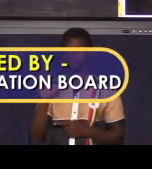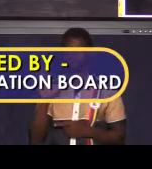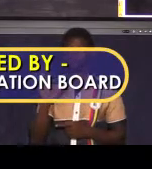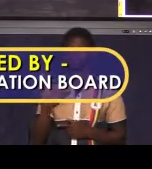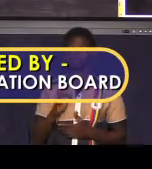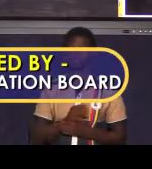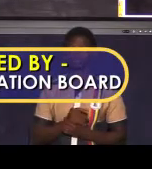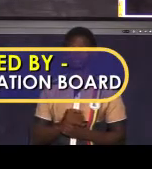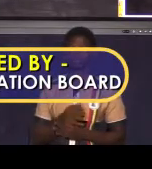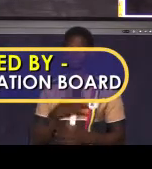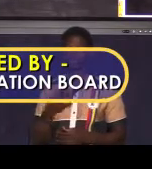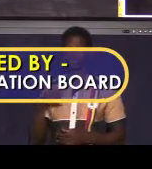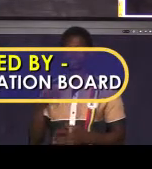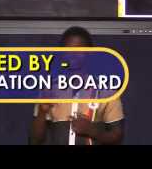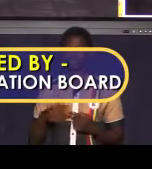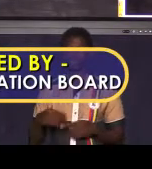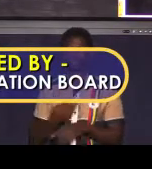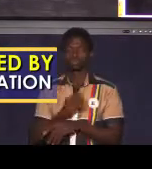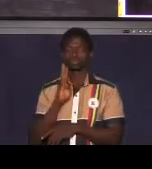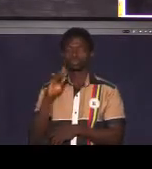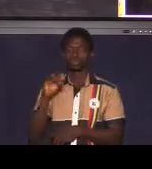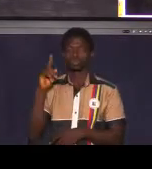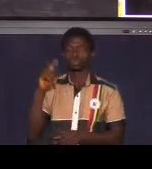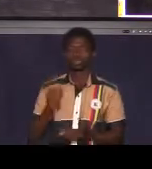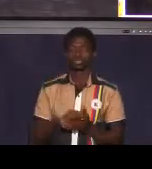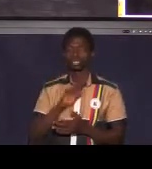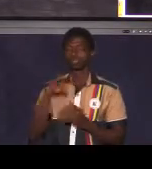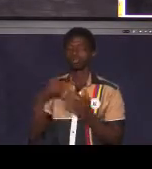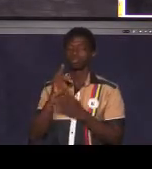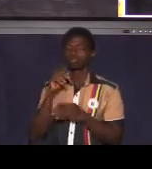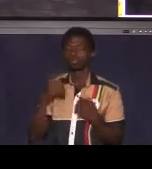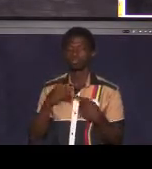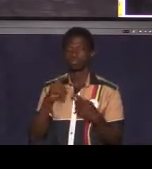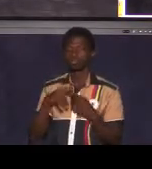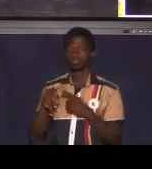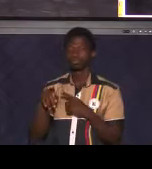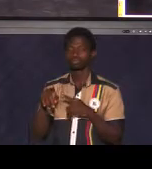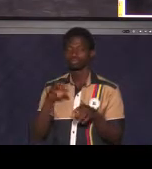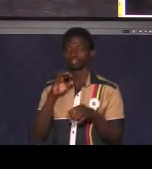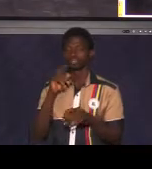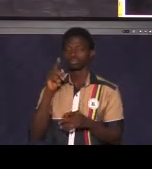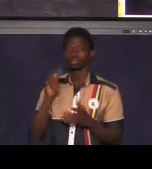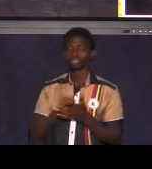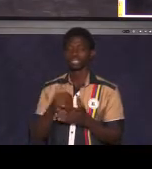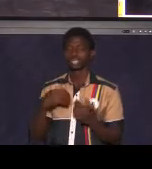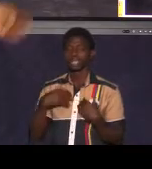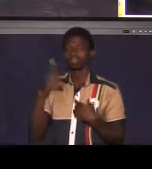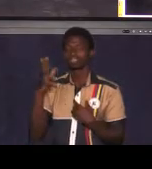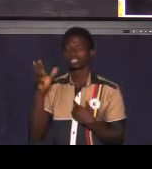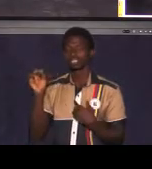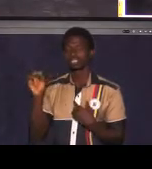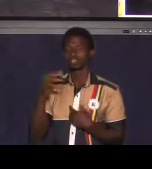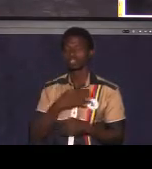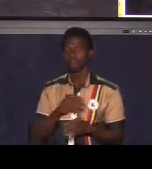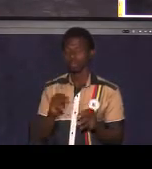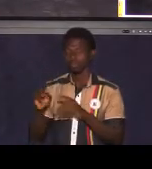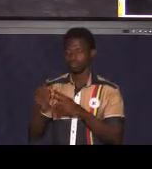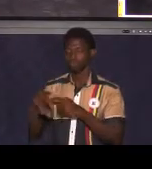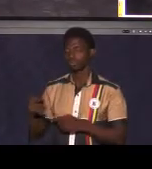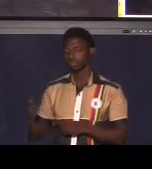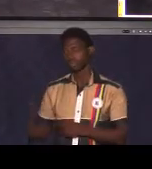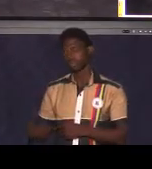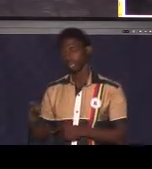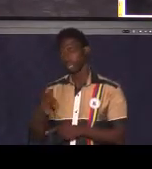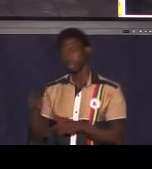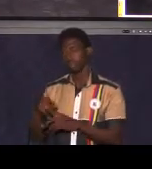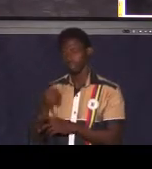3.5 like this, and you want to multiply by 1,000, all you have to do is 1,000 has 3 zeros, so you're moving